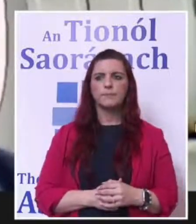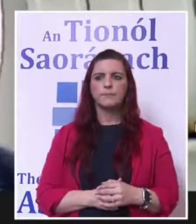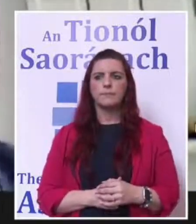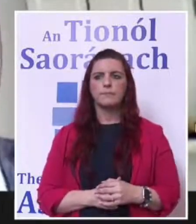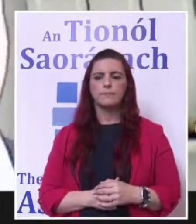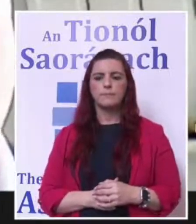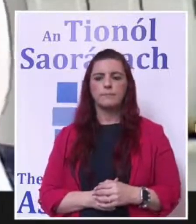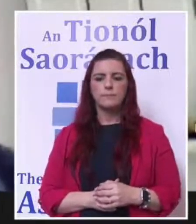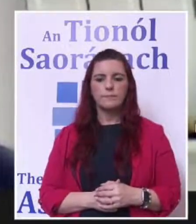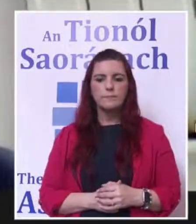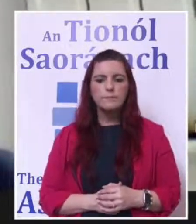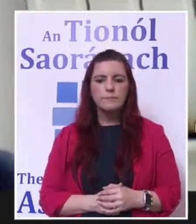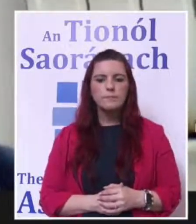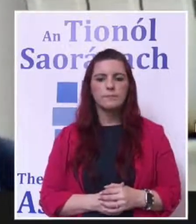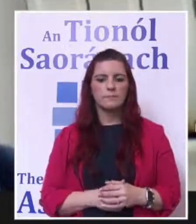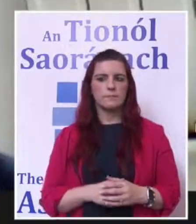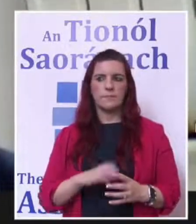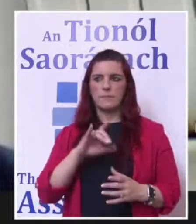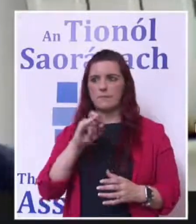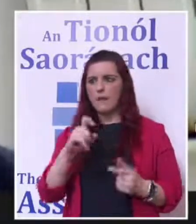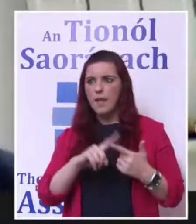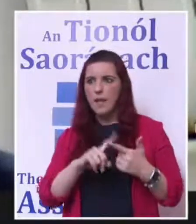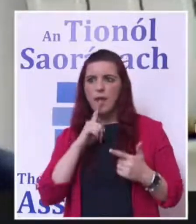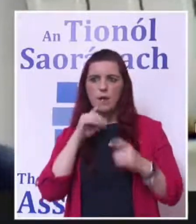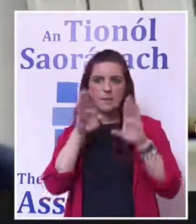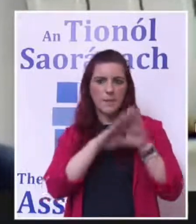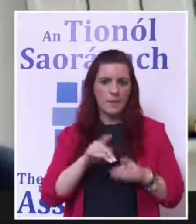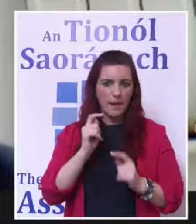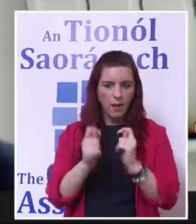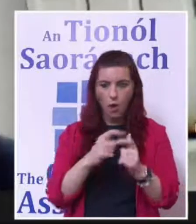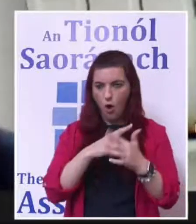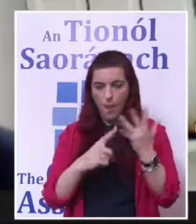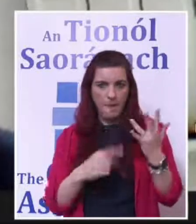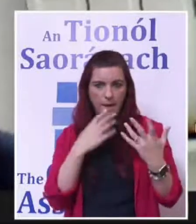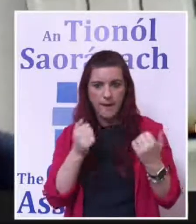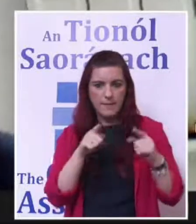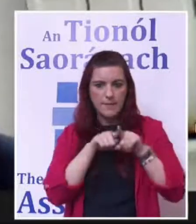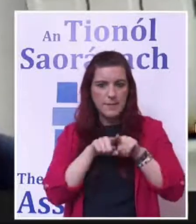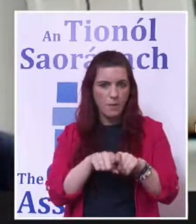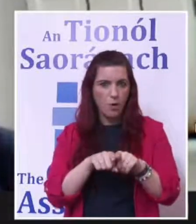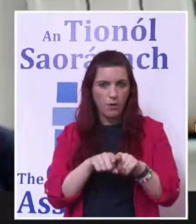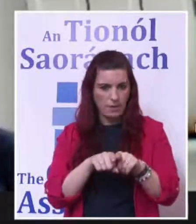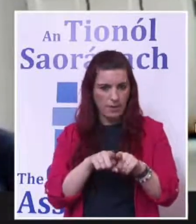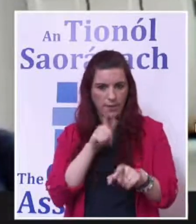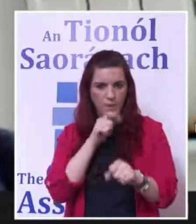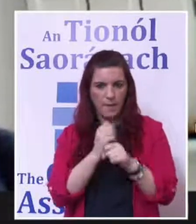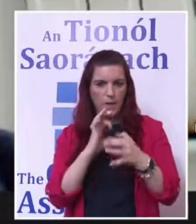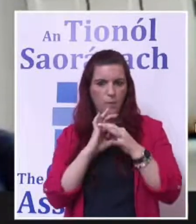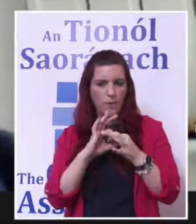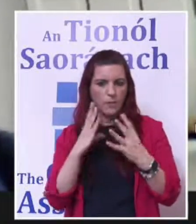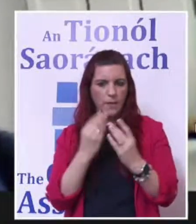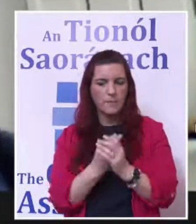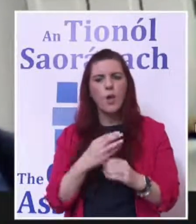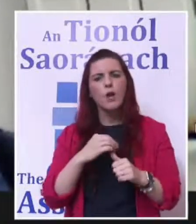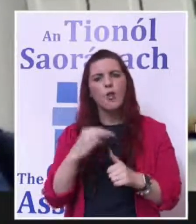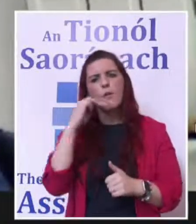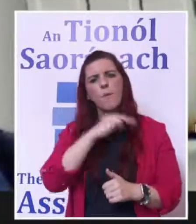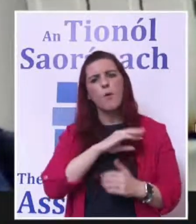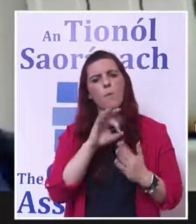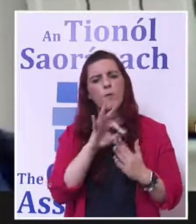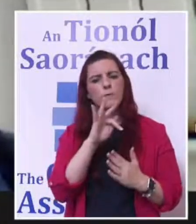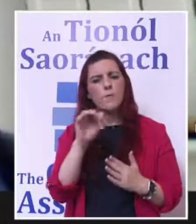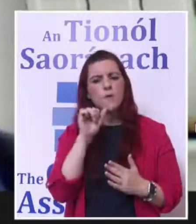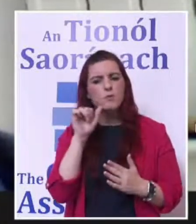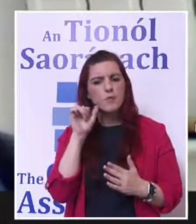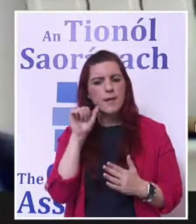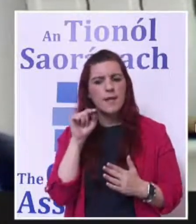city mayor, executive mayor, democratically elected mayor models, again, across the globe. A further key point, and